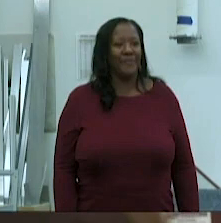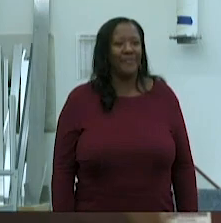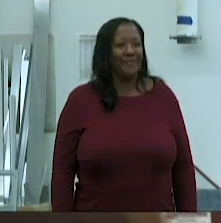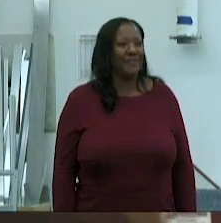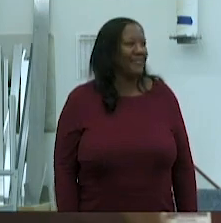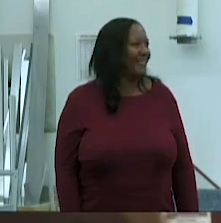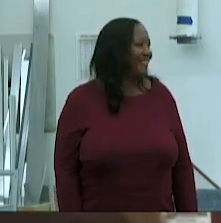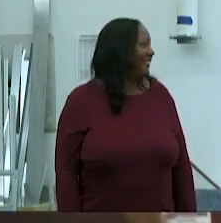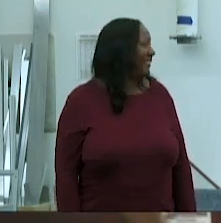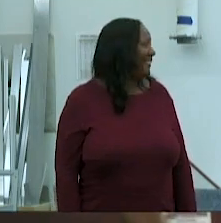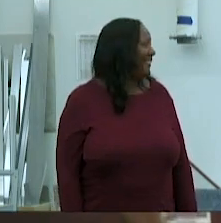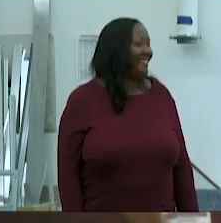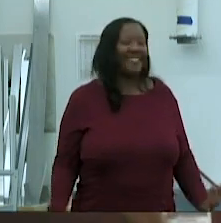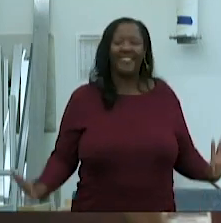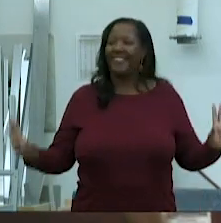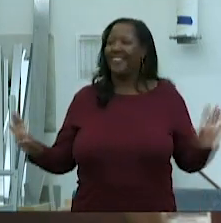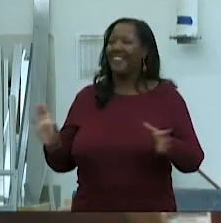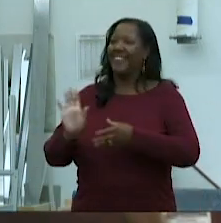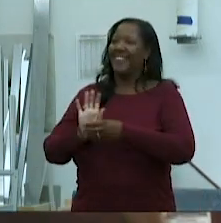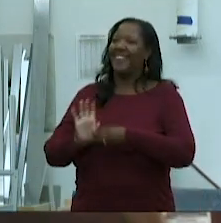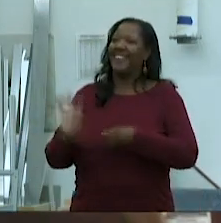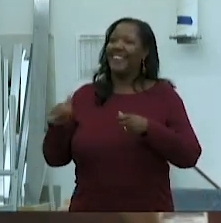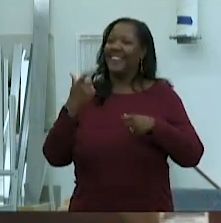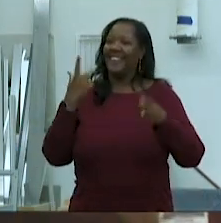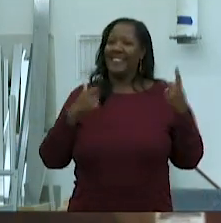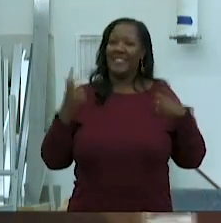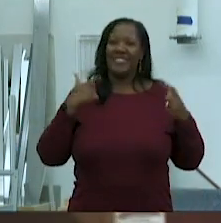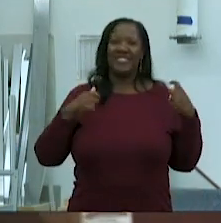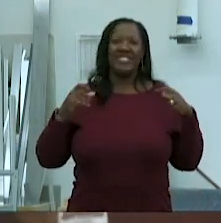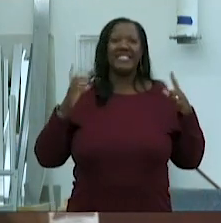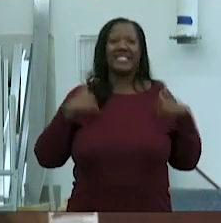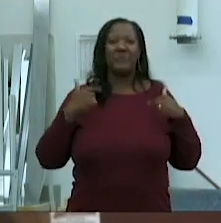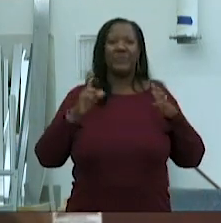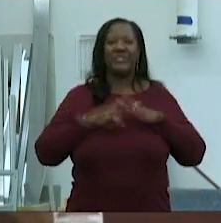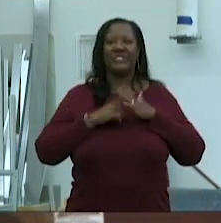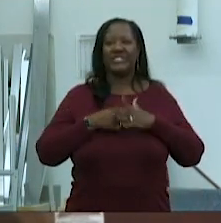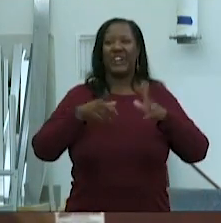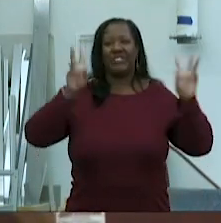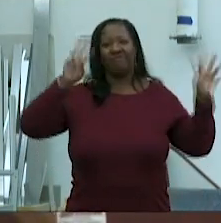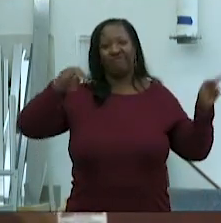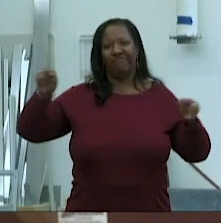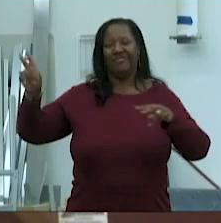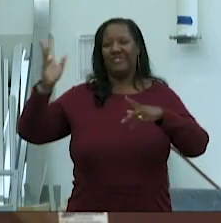Yeah. All right, anybody else? If we have no more questions, we can take a look